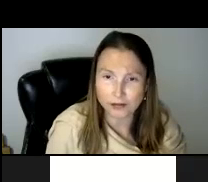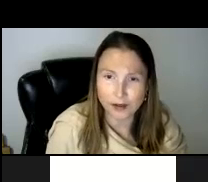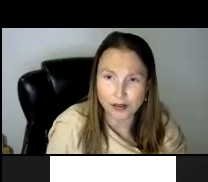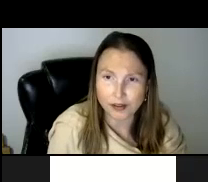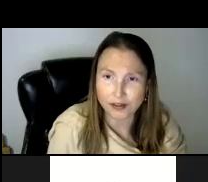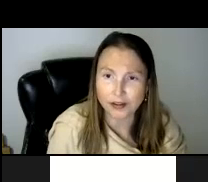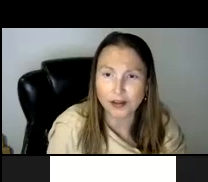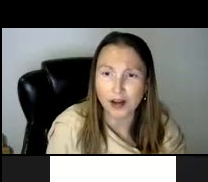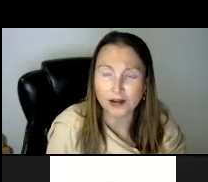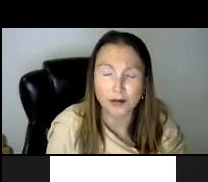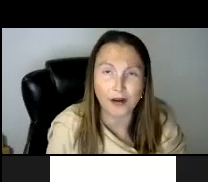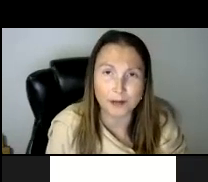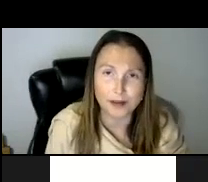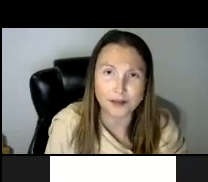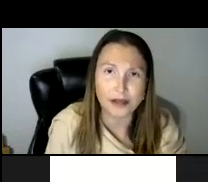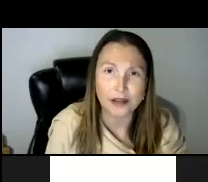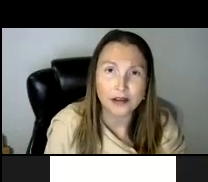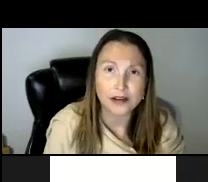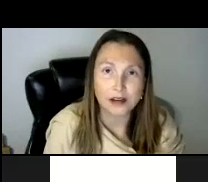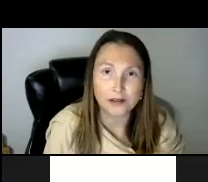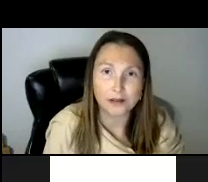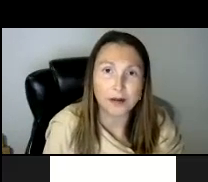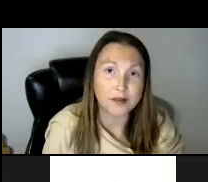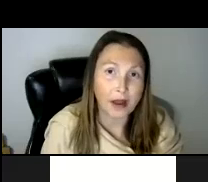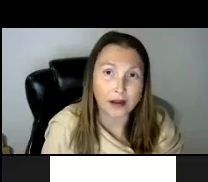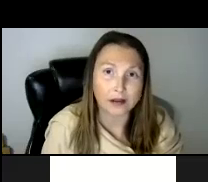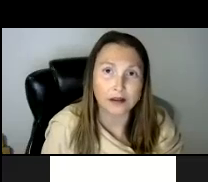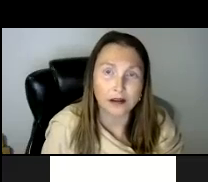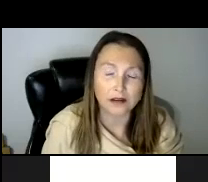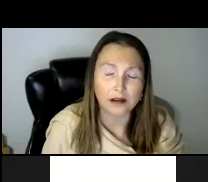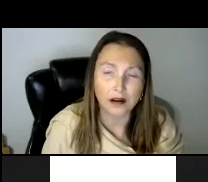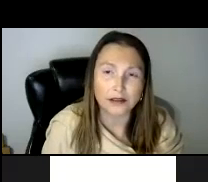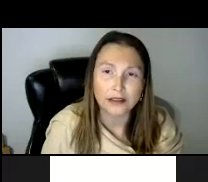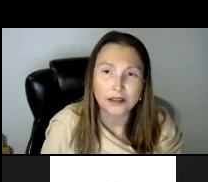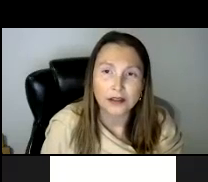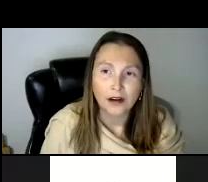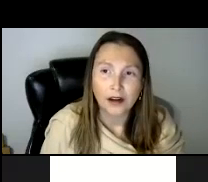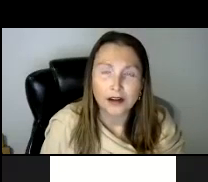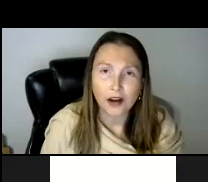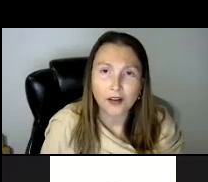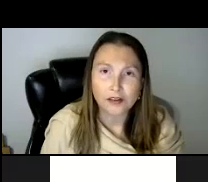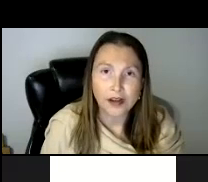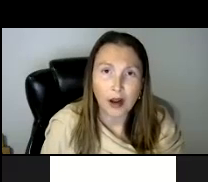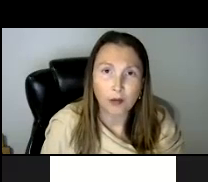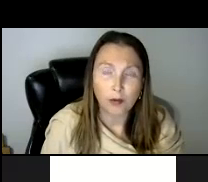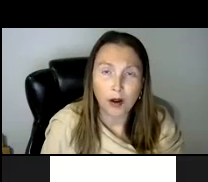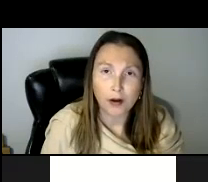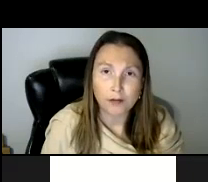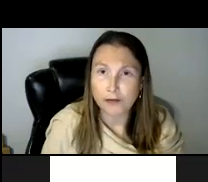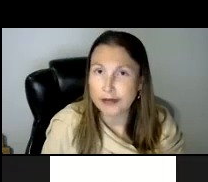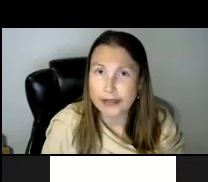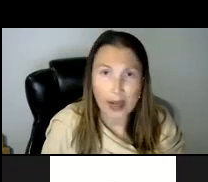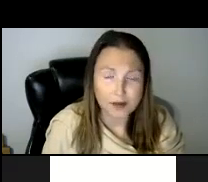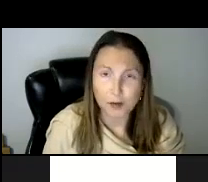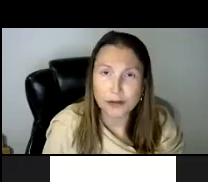exchange information and I provide updates, but get information back and understand how, if